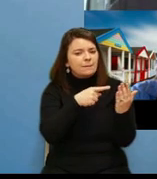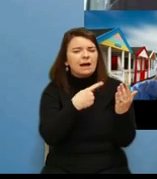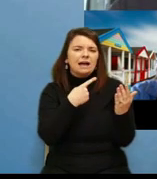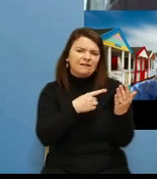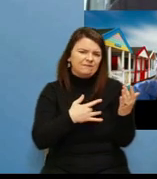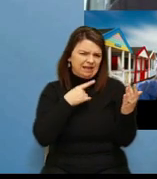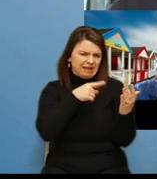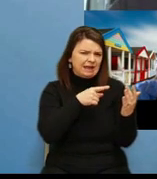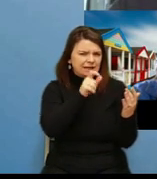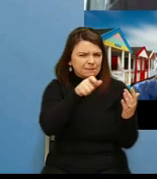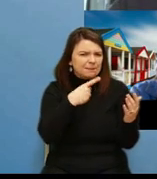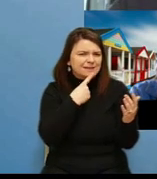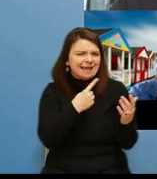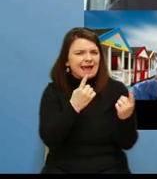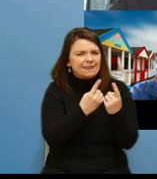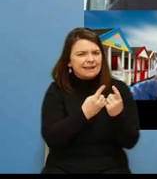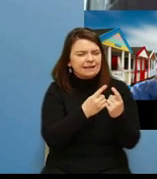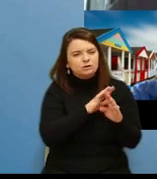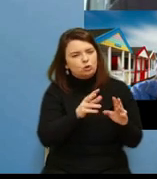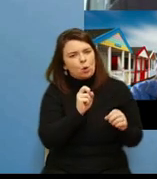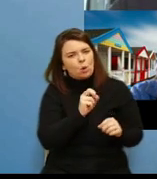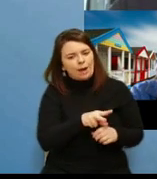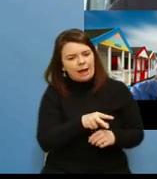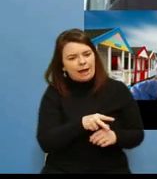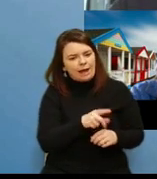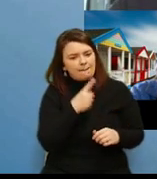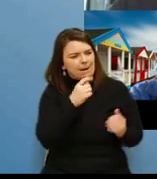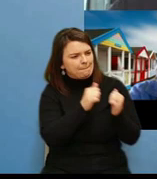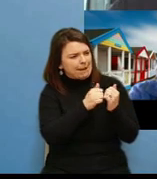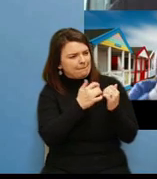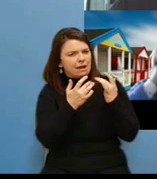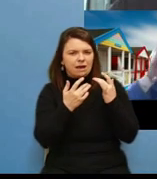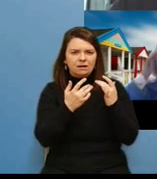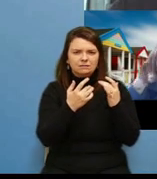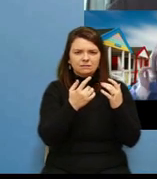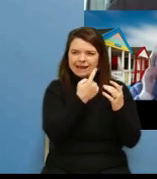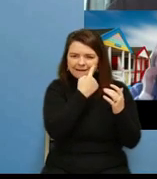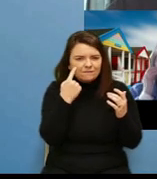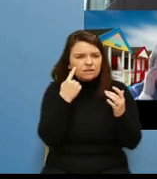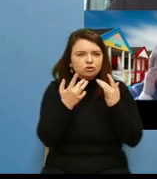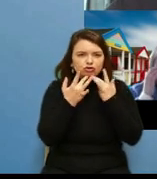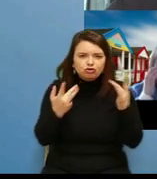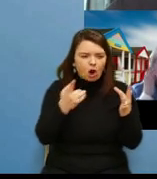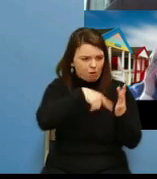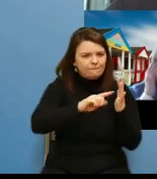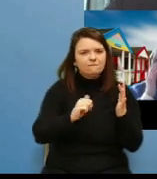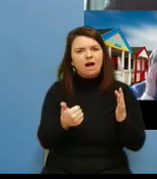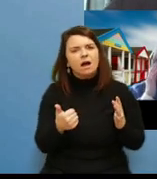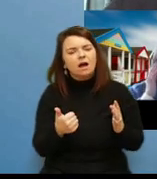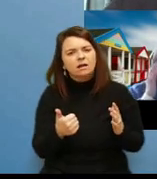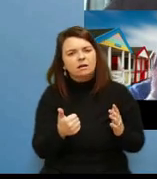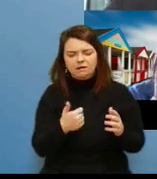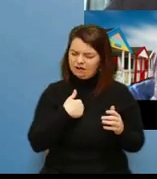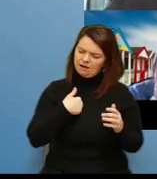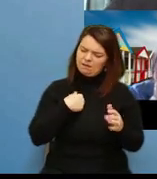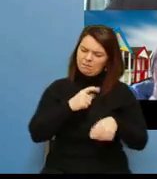got the feeling that there's a group of people saying things are not okay, and this paper goes, oh, here's all the evidence to show you that everything's fine.